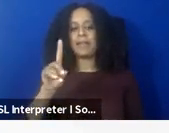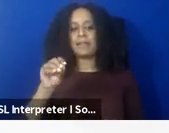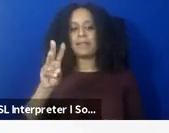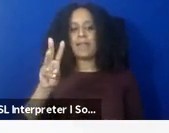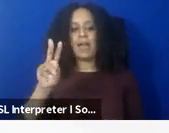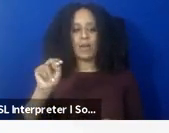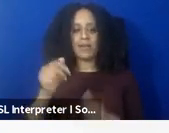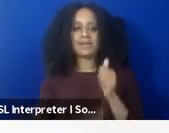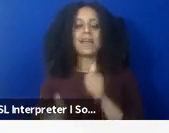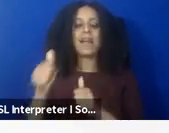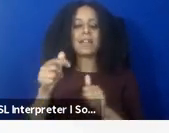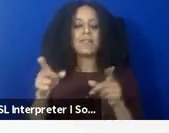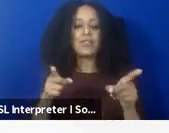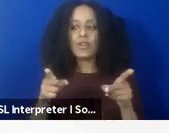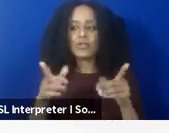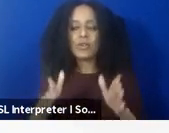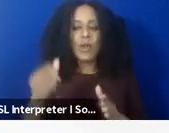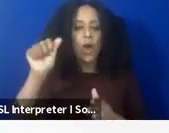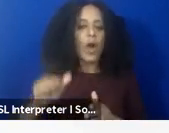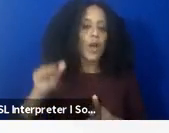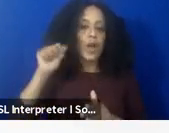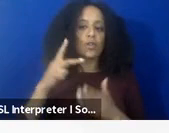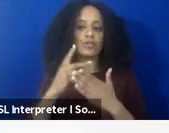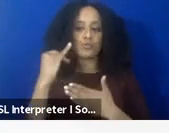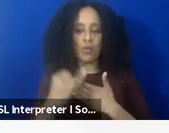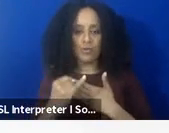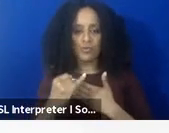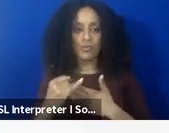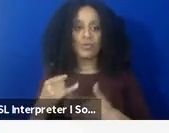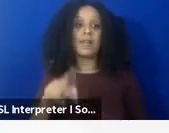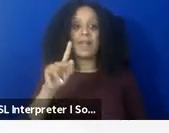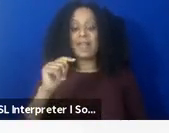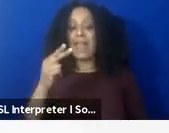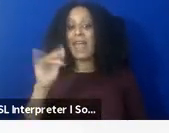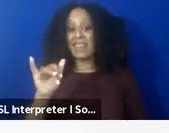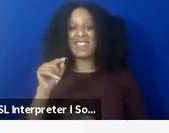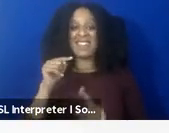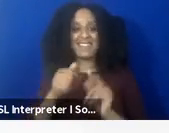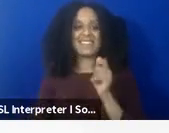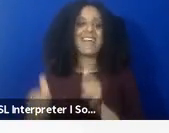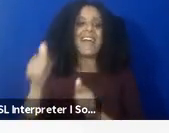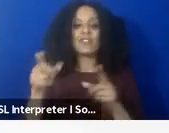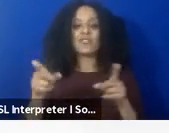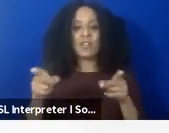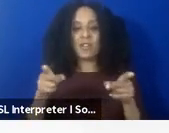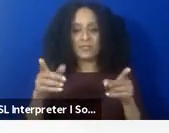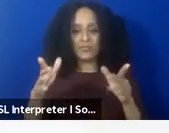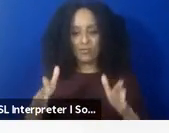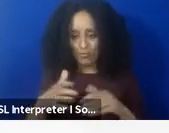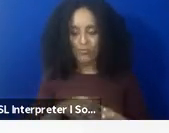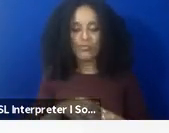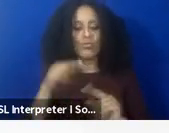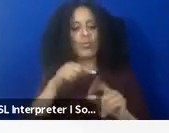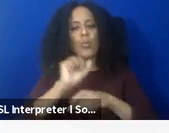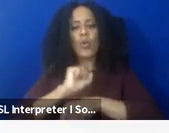the Audiology Project. Kathy Doe is the Executive Director of the Audiology Project, working